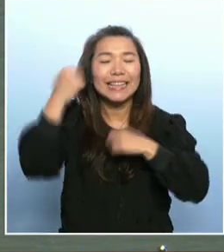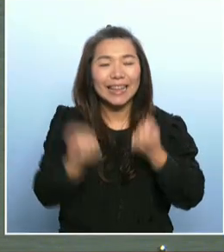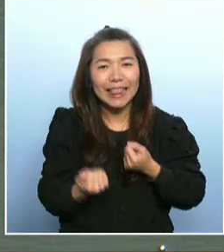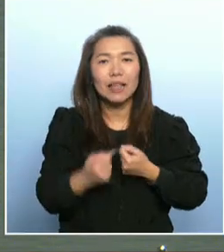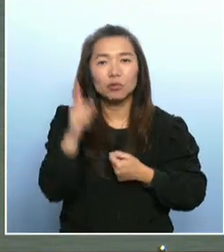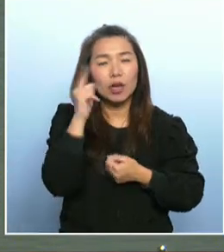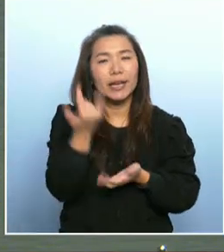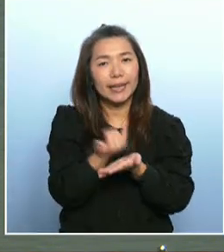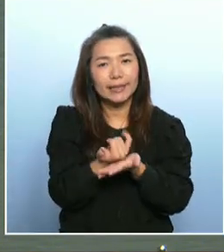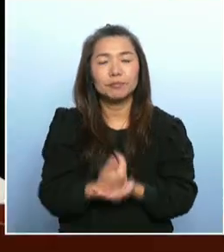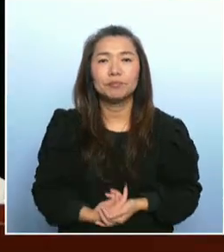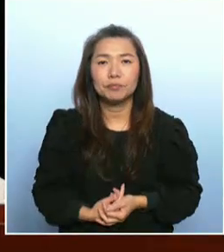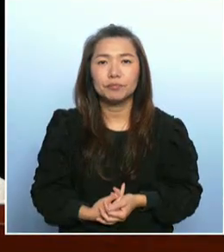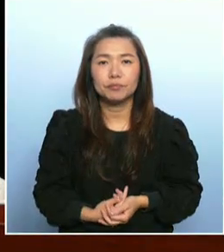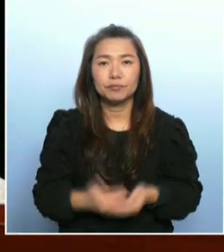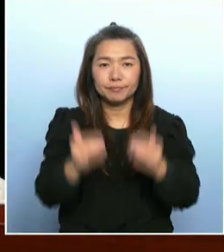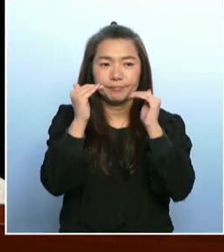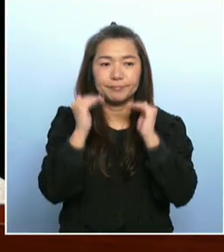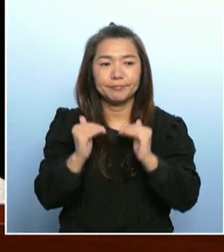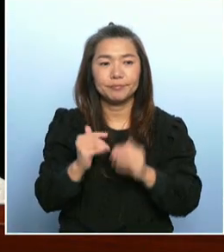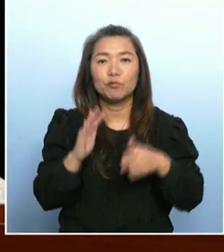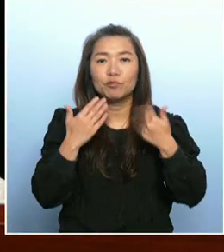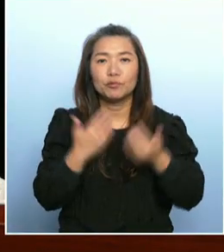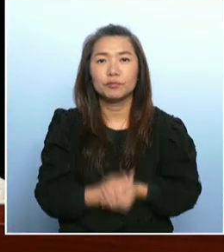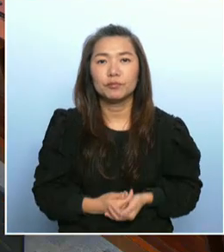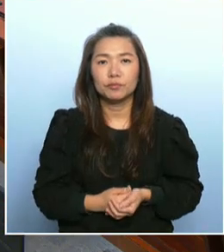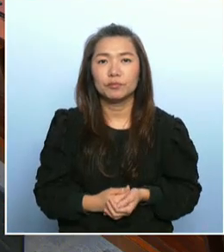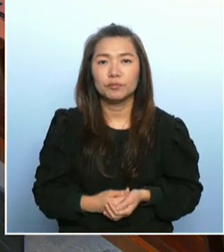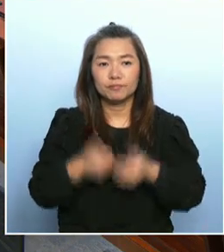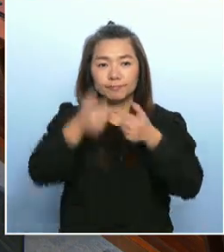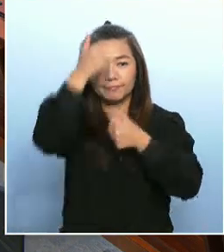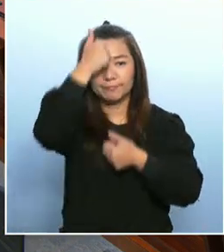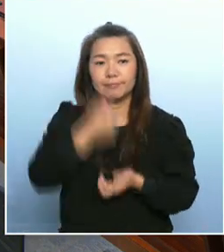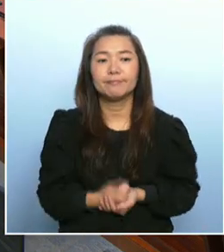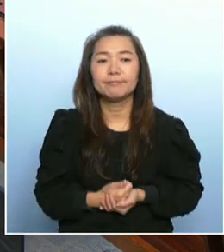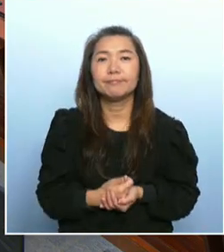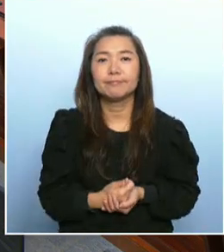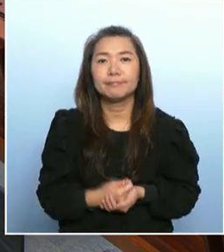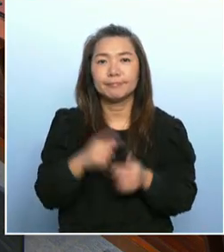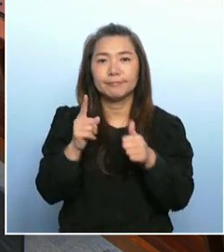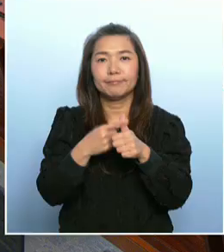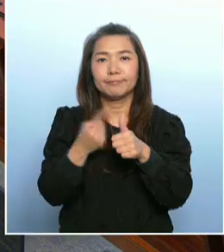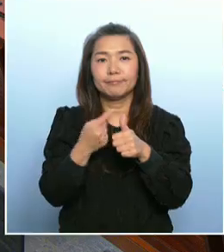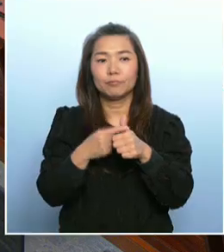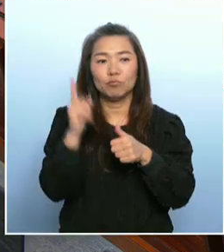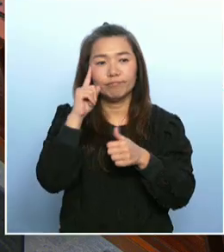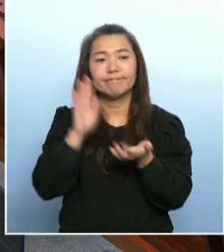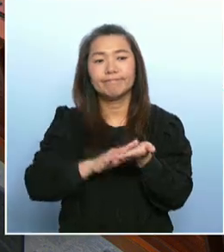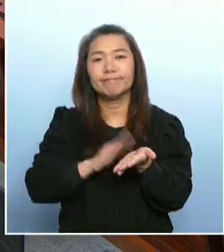And I propose suggestions based on the case that I raised. Next, Ms. Doreen Kong. Thank you, Madam